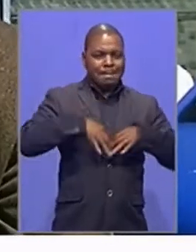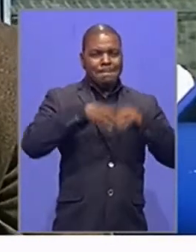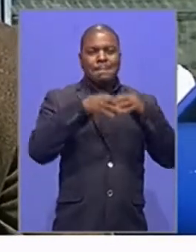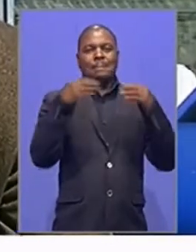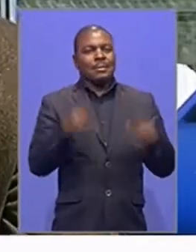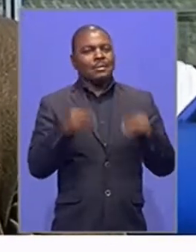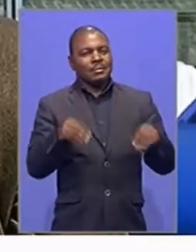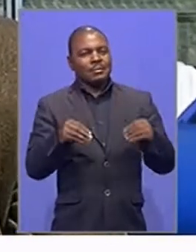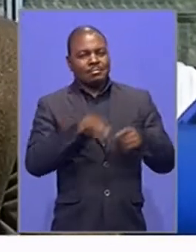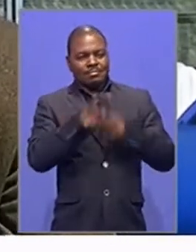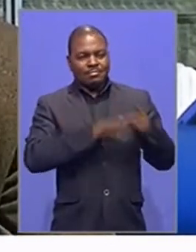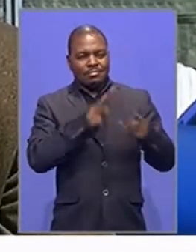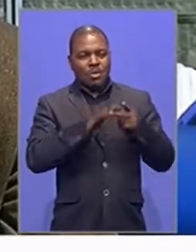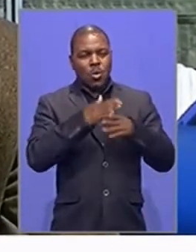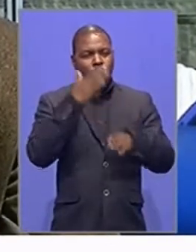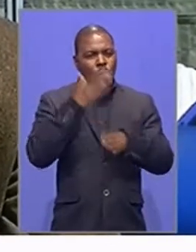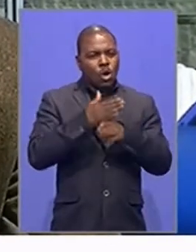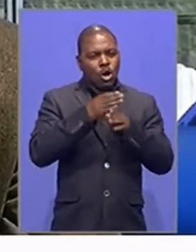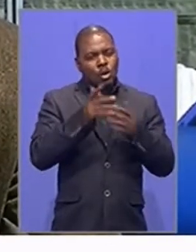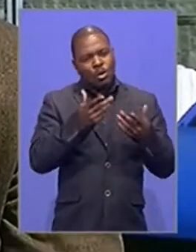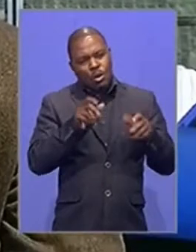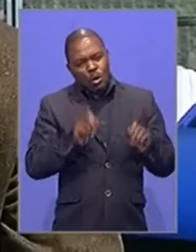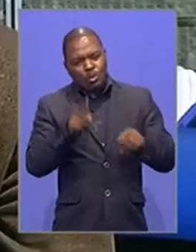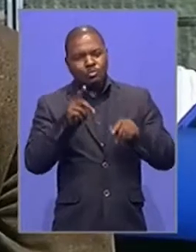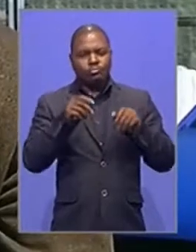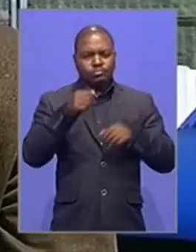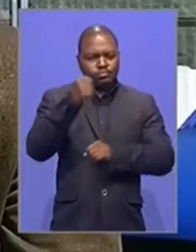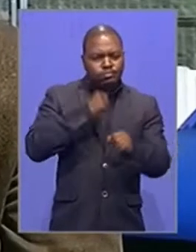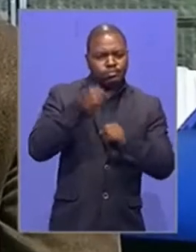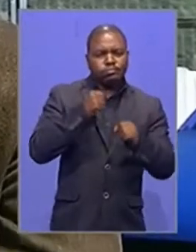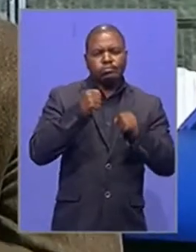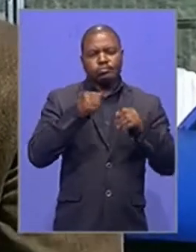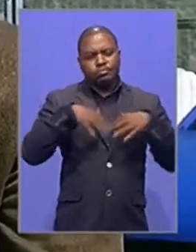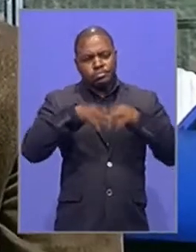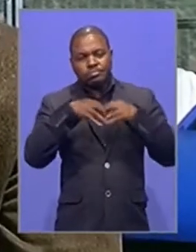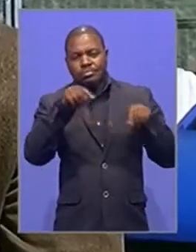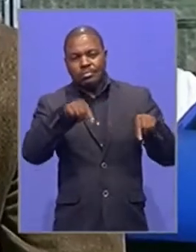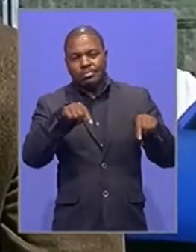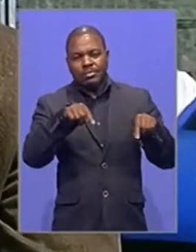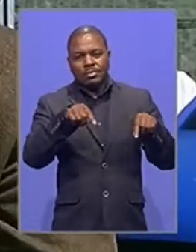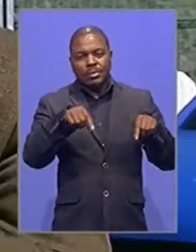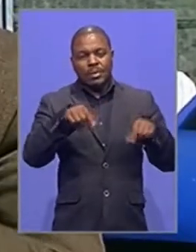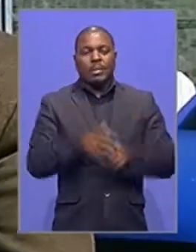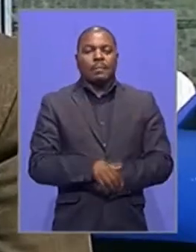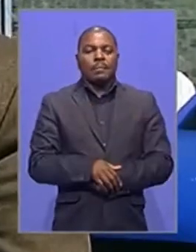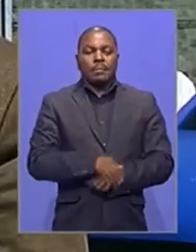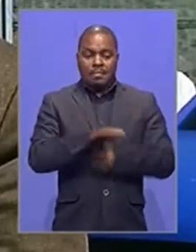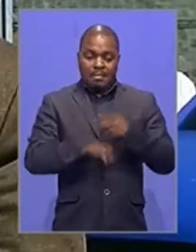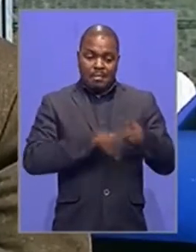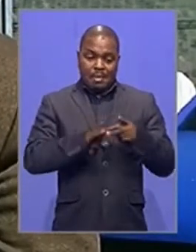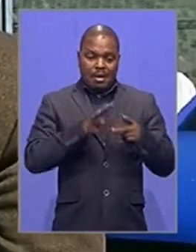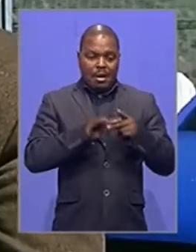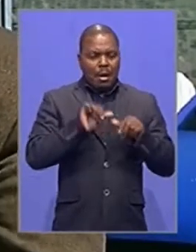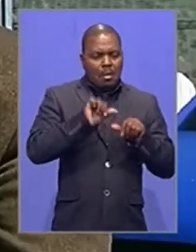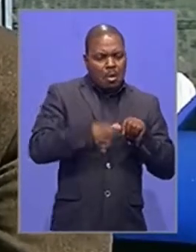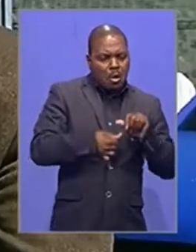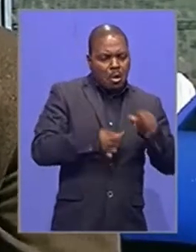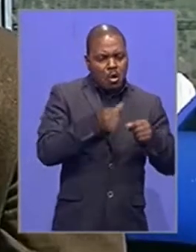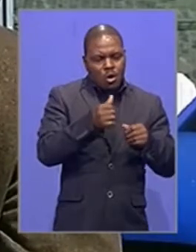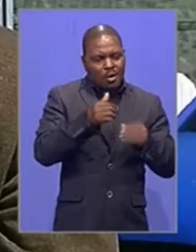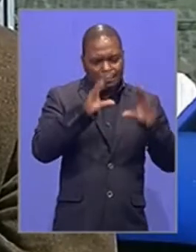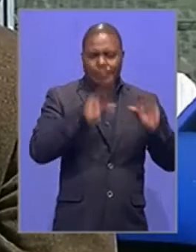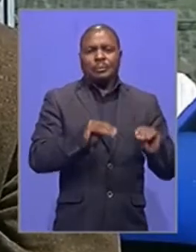bring catalytic job-creating factories and manufacturing operations here into the Bay, how we're going to cut red tape to make sure